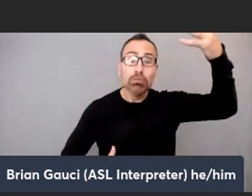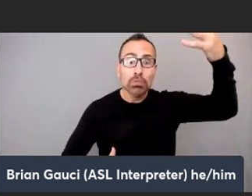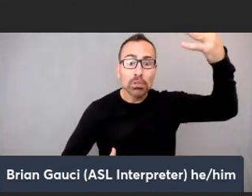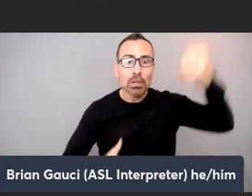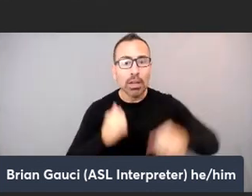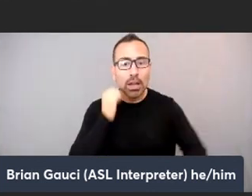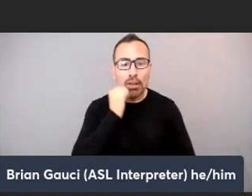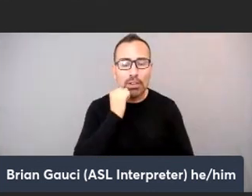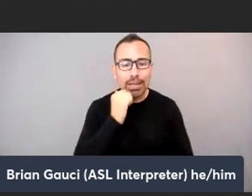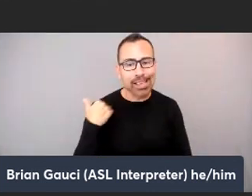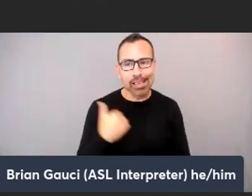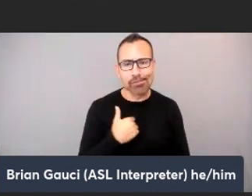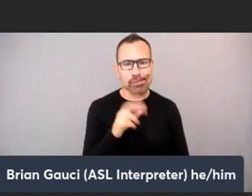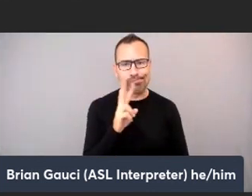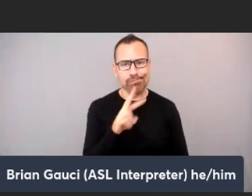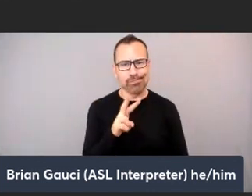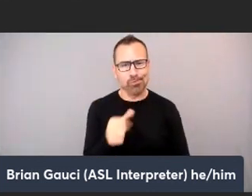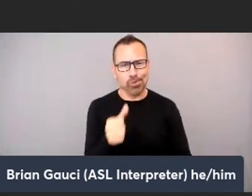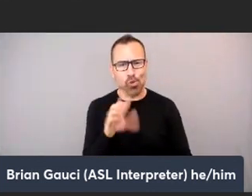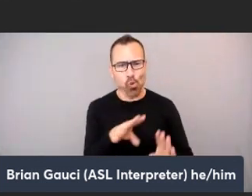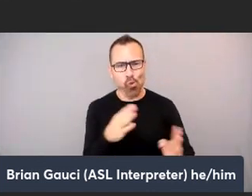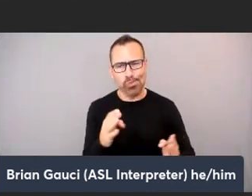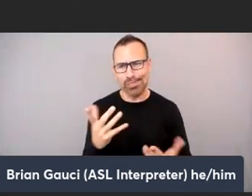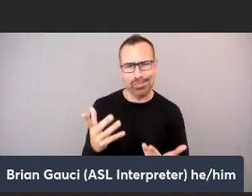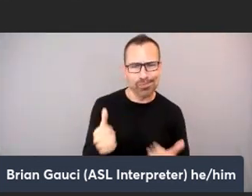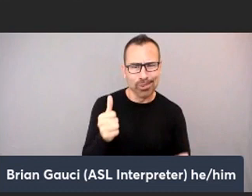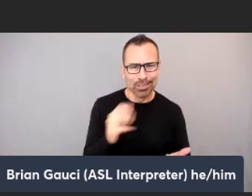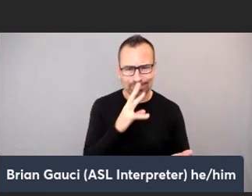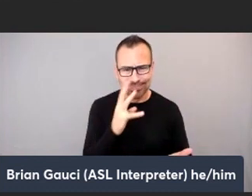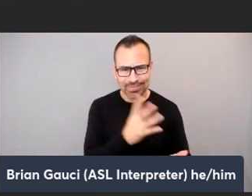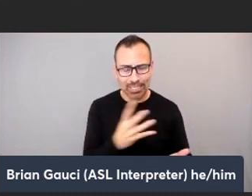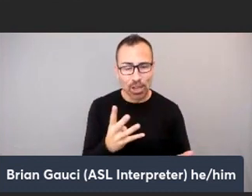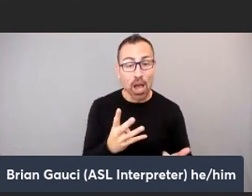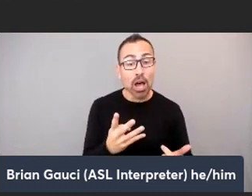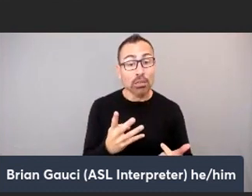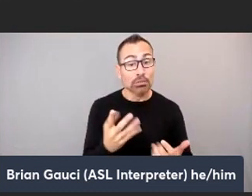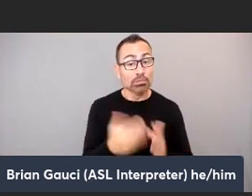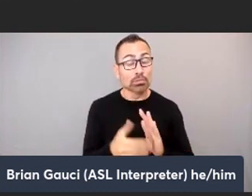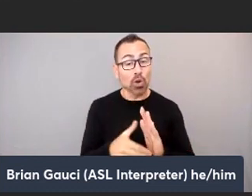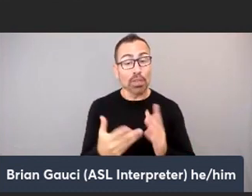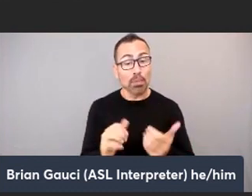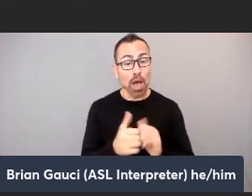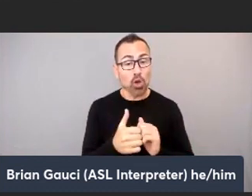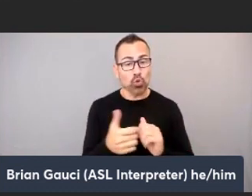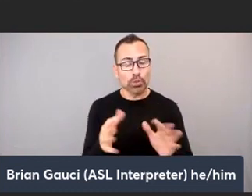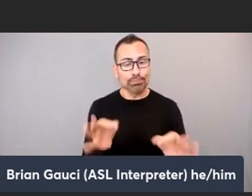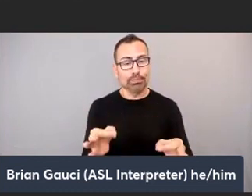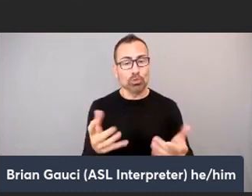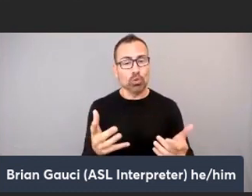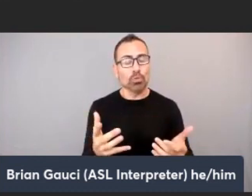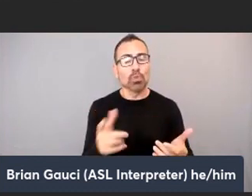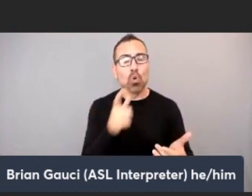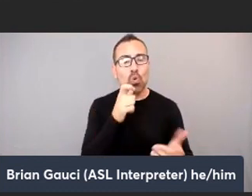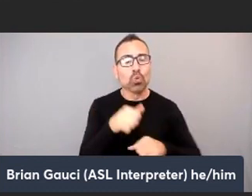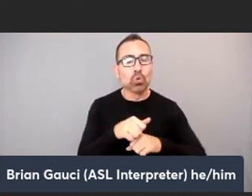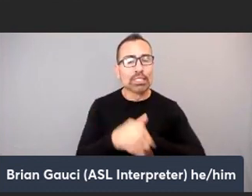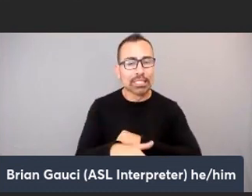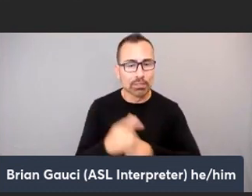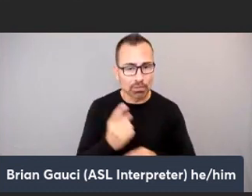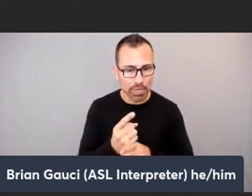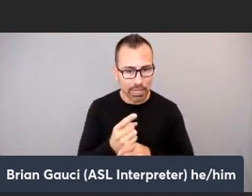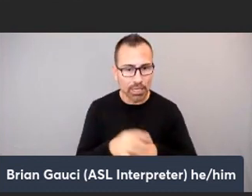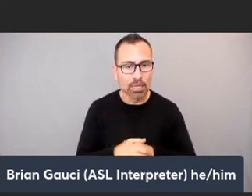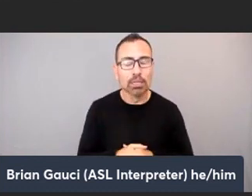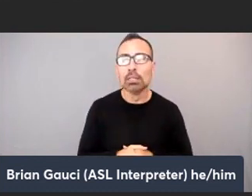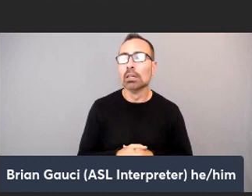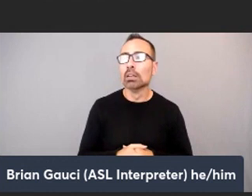know what to open. We don't know. And oftentimes how we judge that, obviously, is by the sender. And that's even